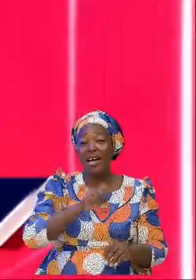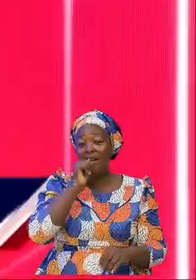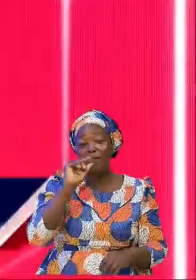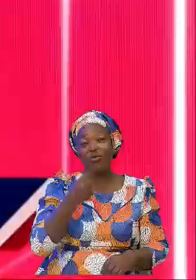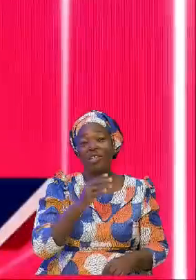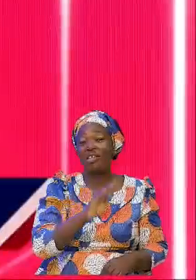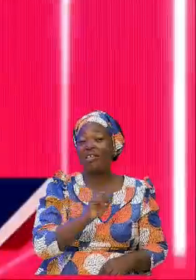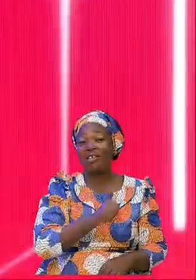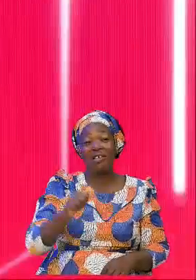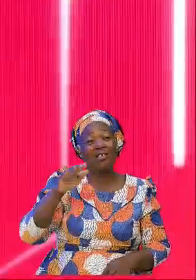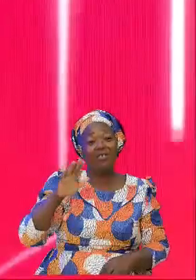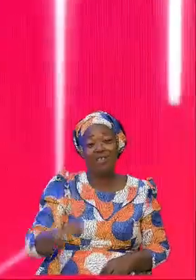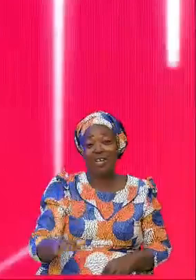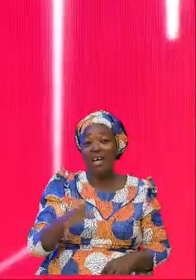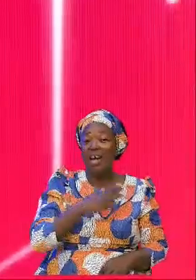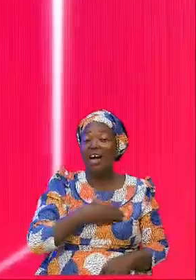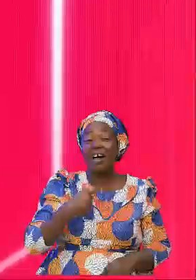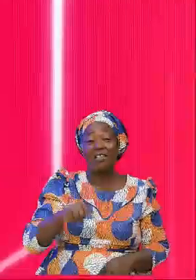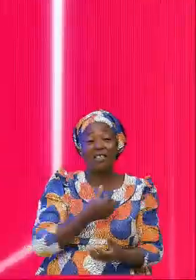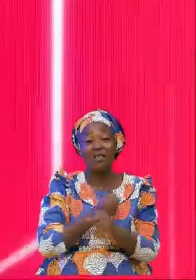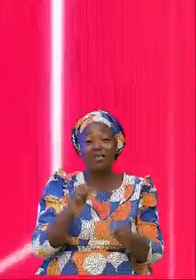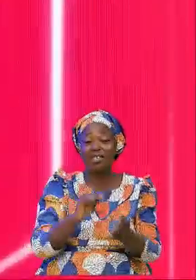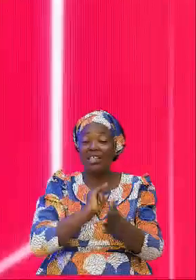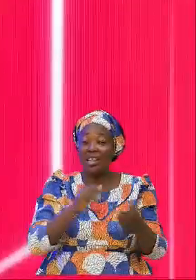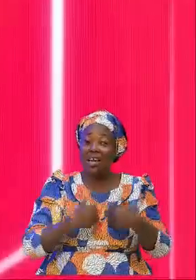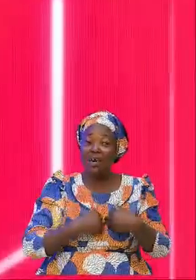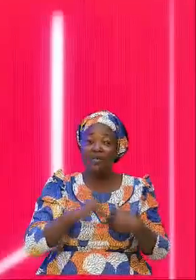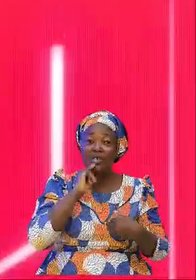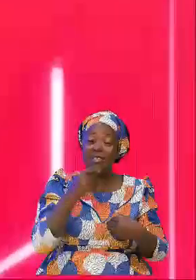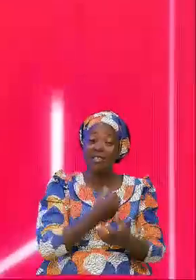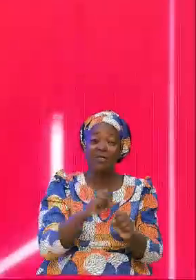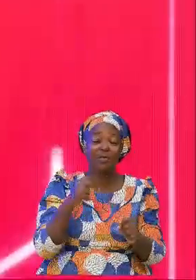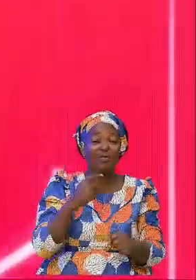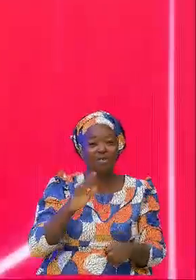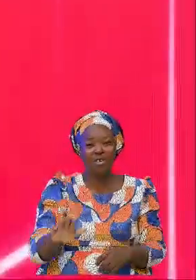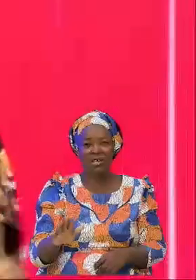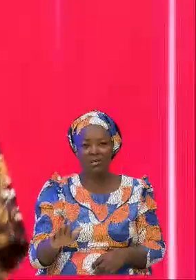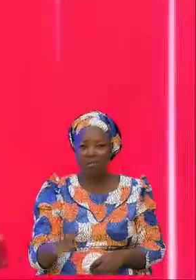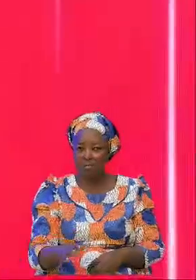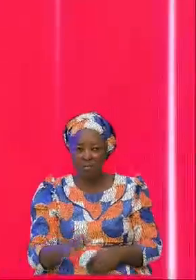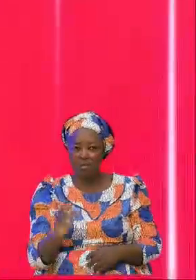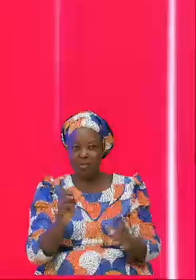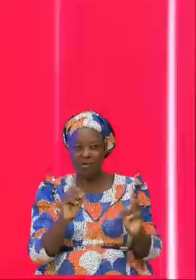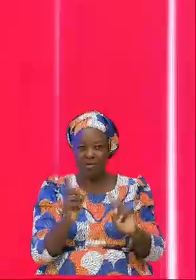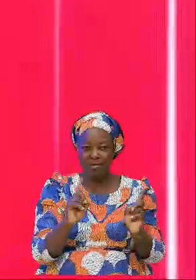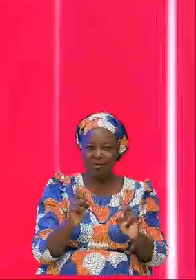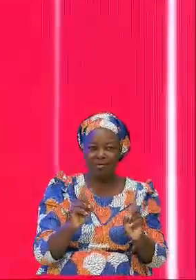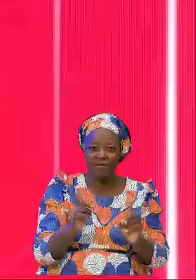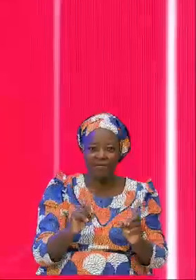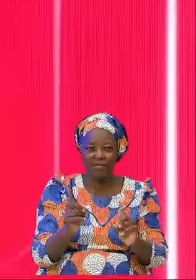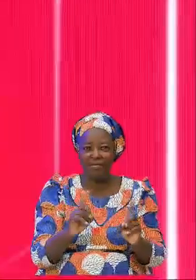am only a child, and the salvation I have is the salvation of a child.